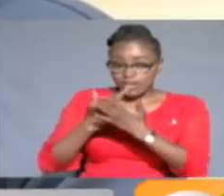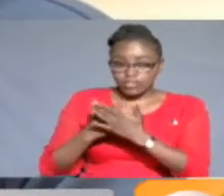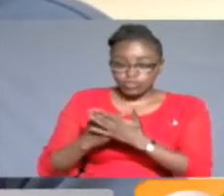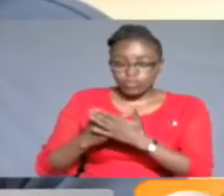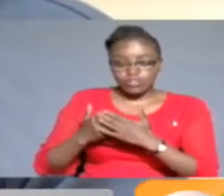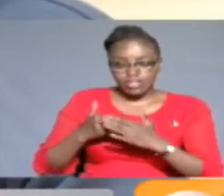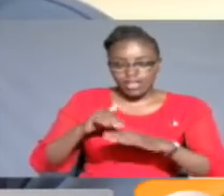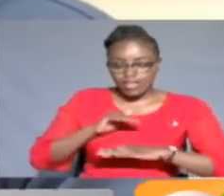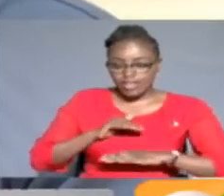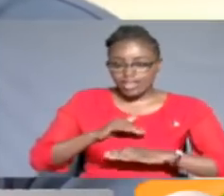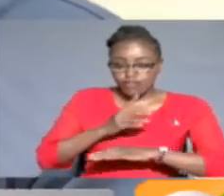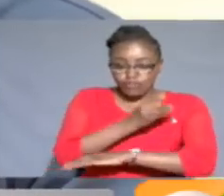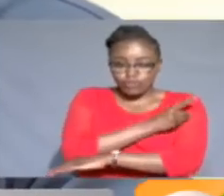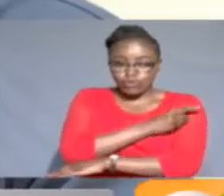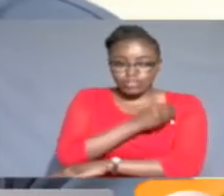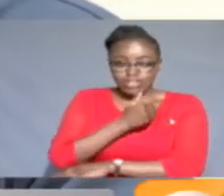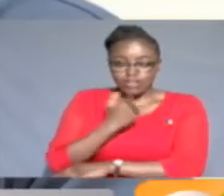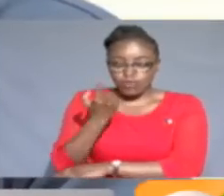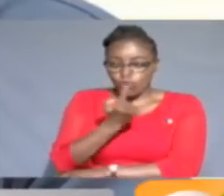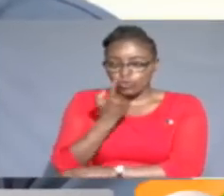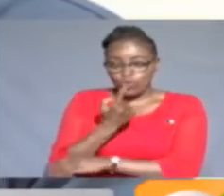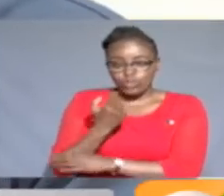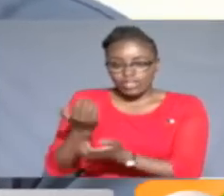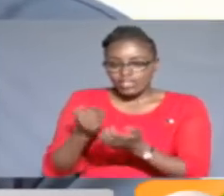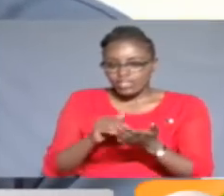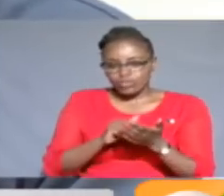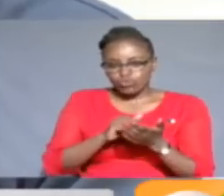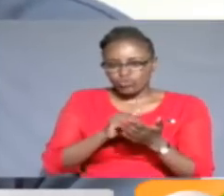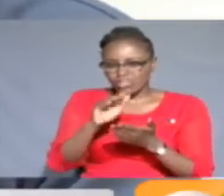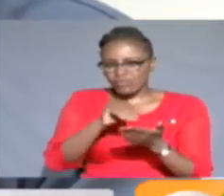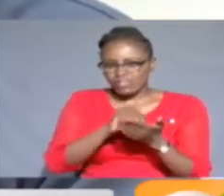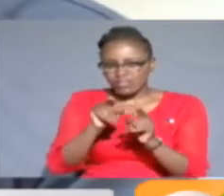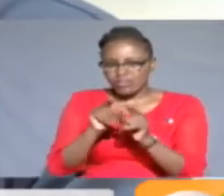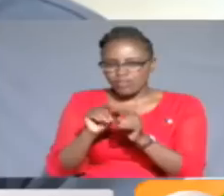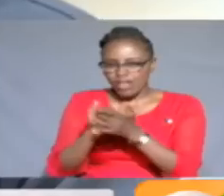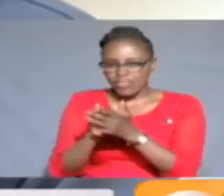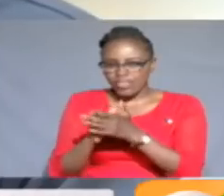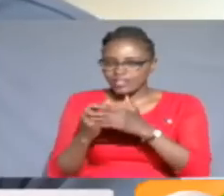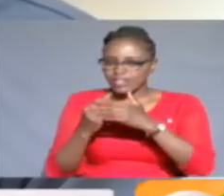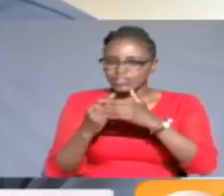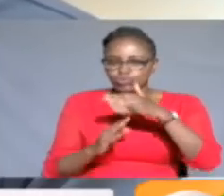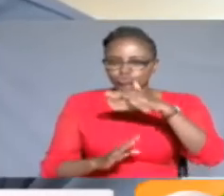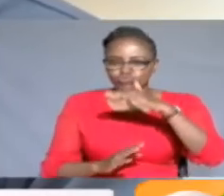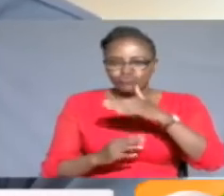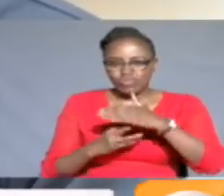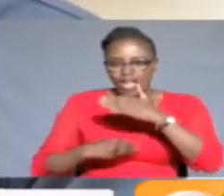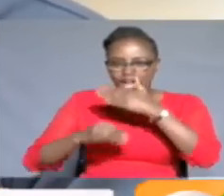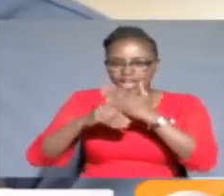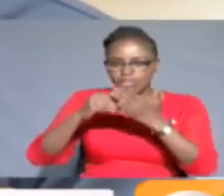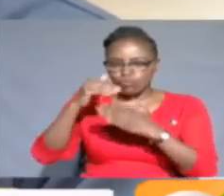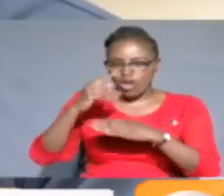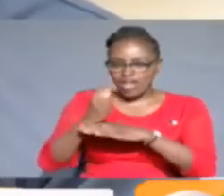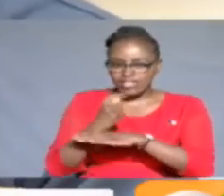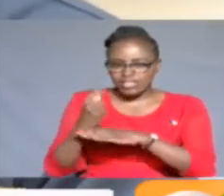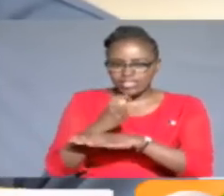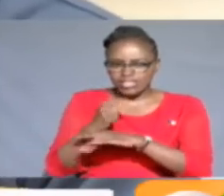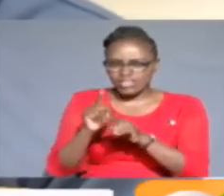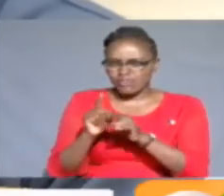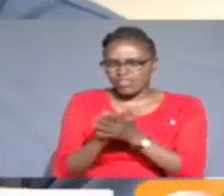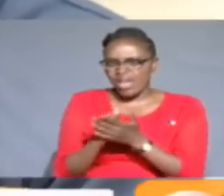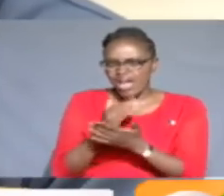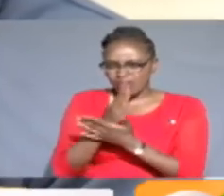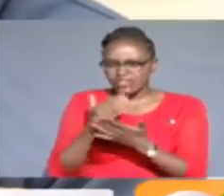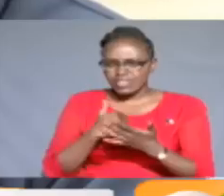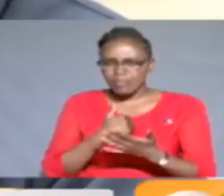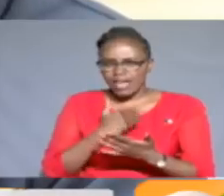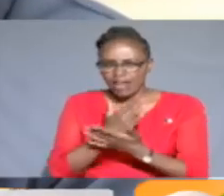adequate numbers of doctors. We just need to deploy them and just top up the required training that is needed, because they are not at zero. They are